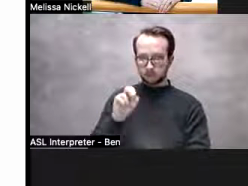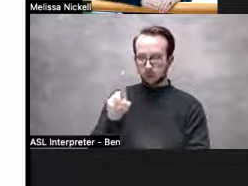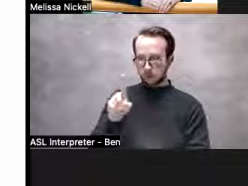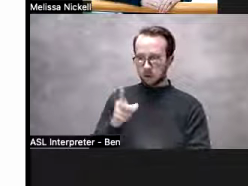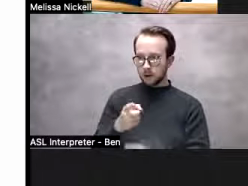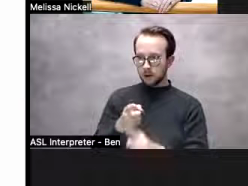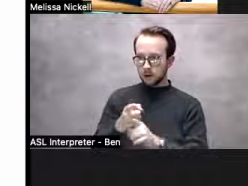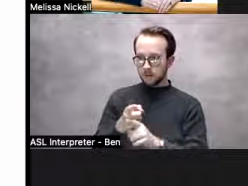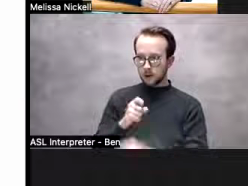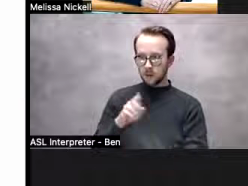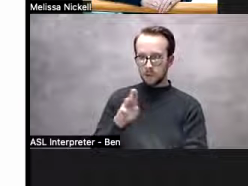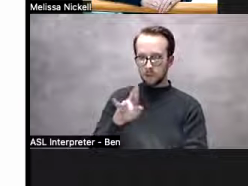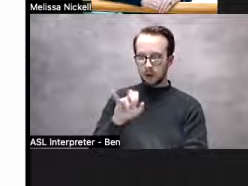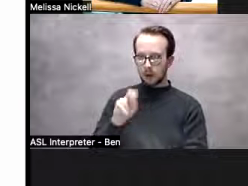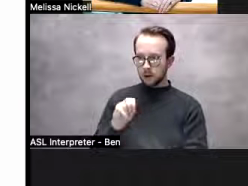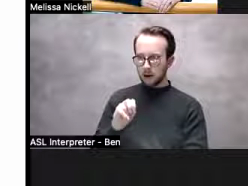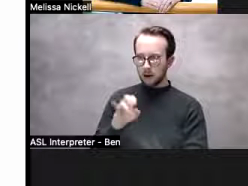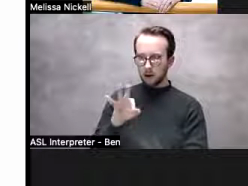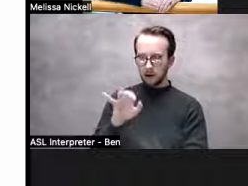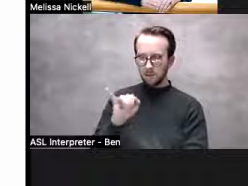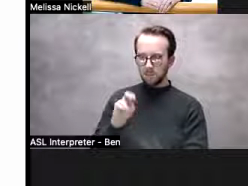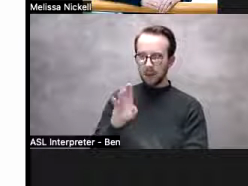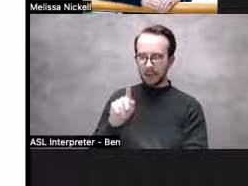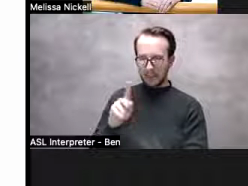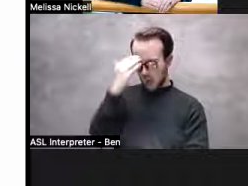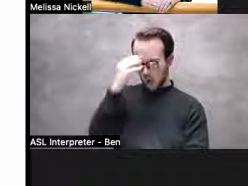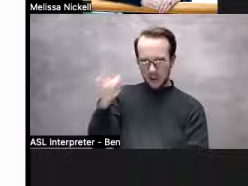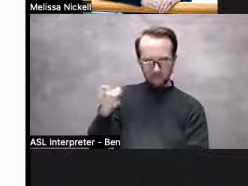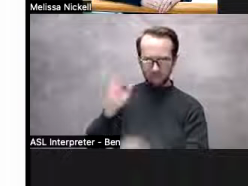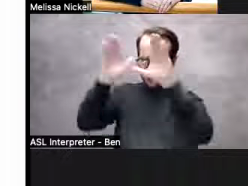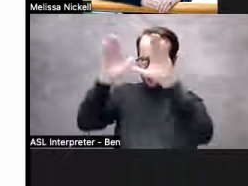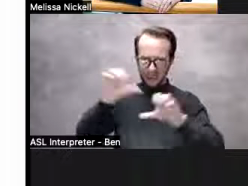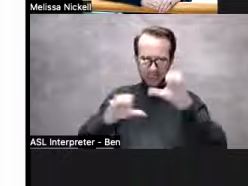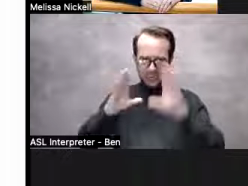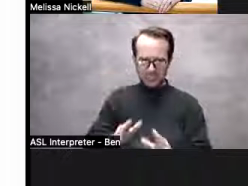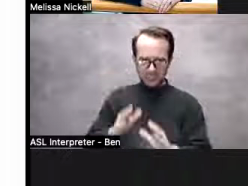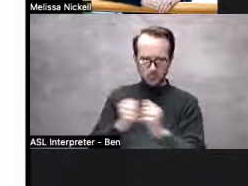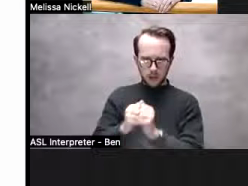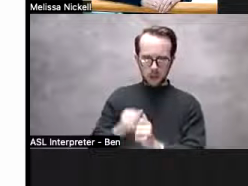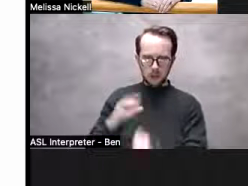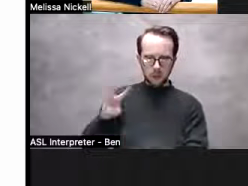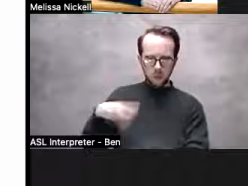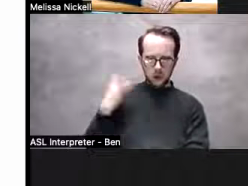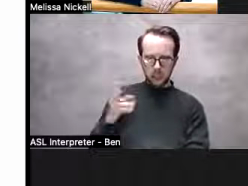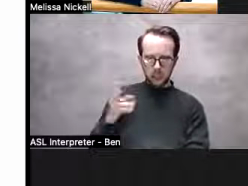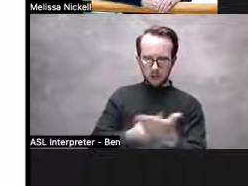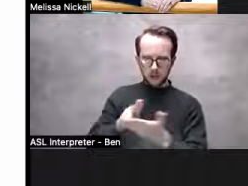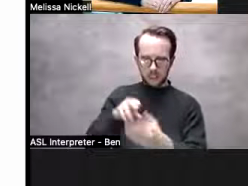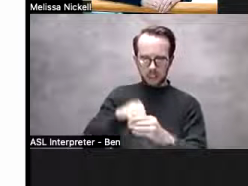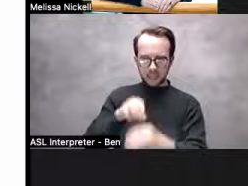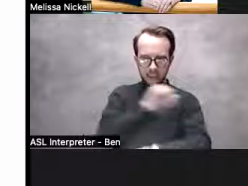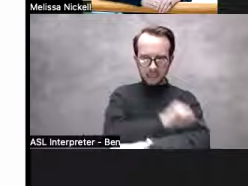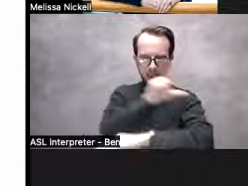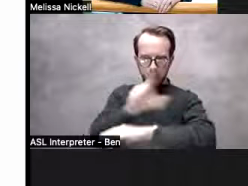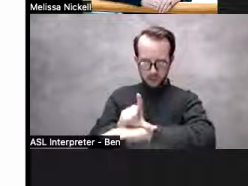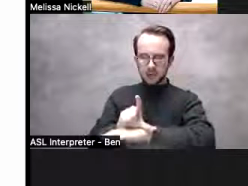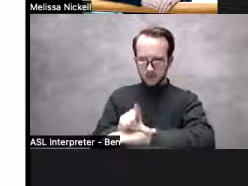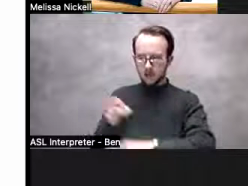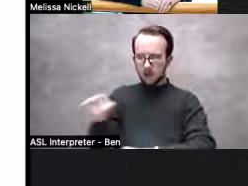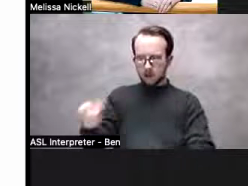Fink. Actually, I know Brian. He's an excellent scientist who's at Washington University in St. Louis. This is the grant number